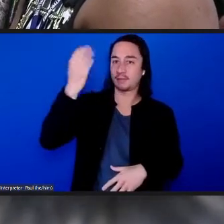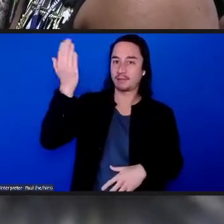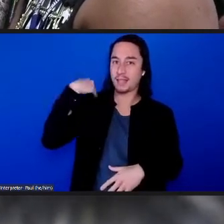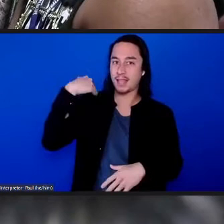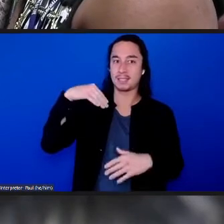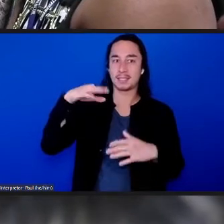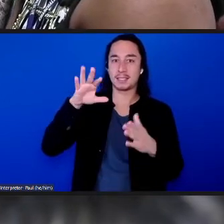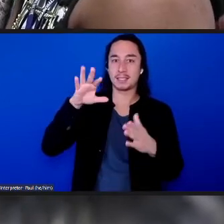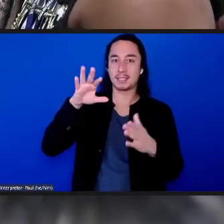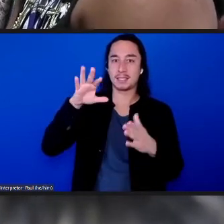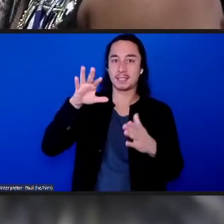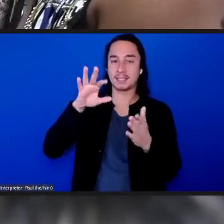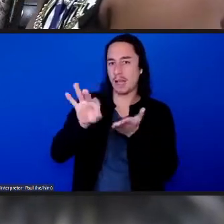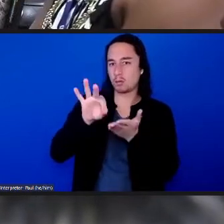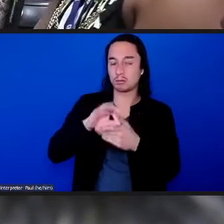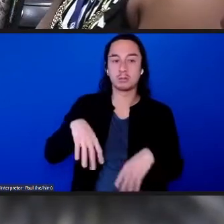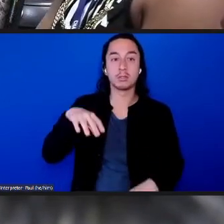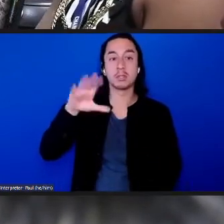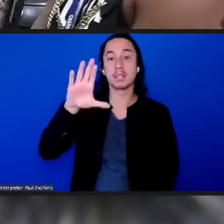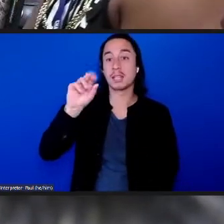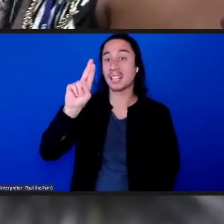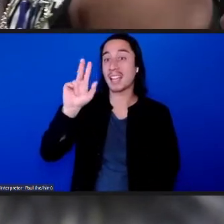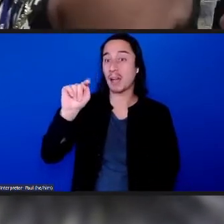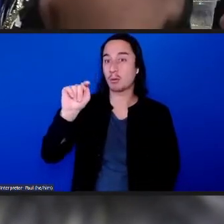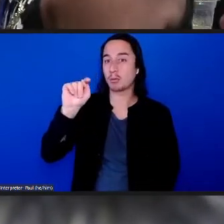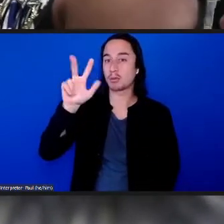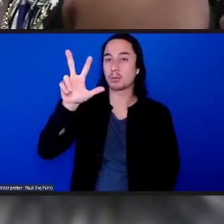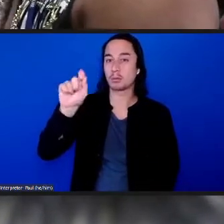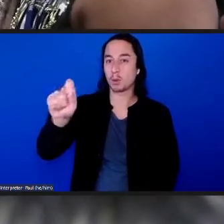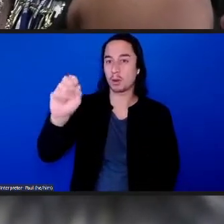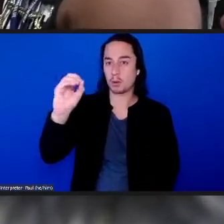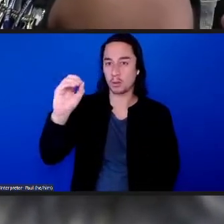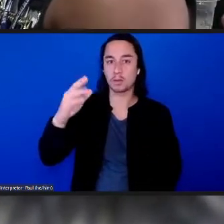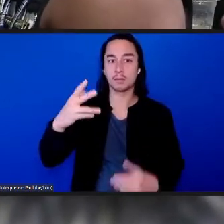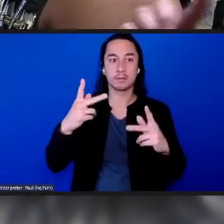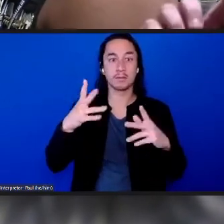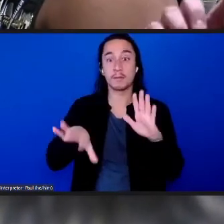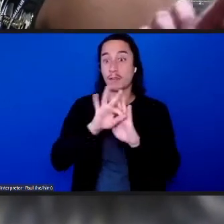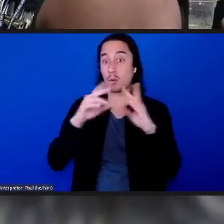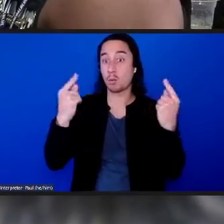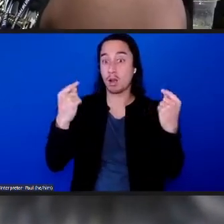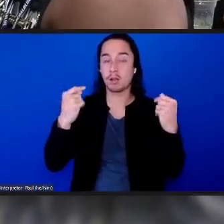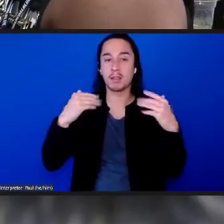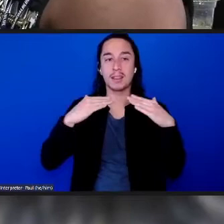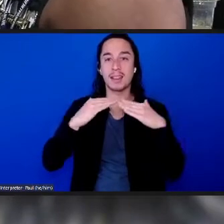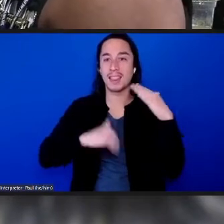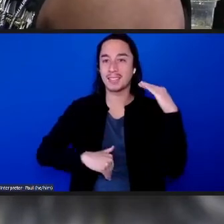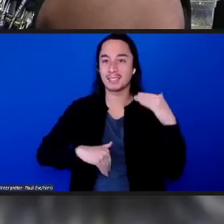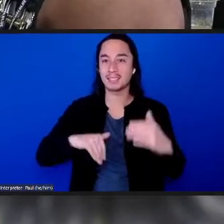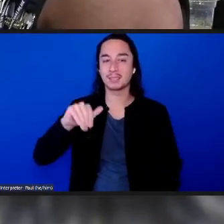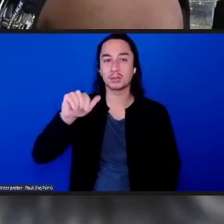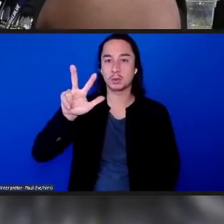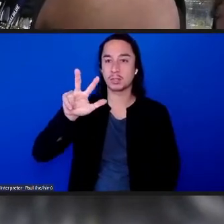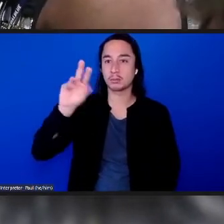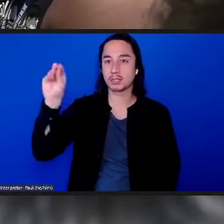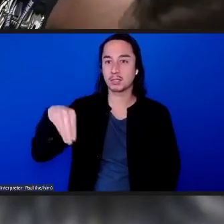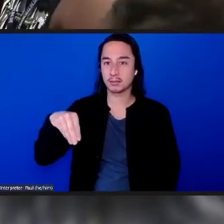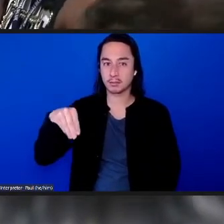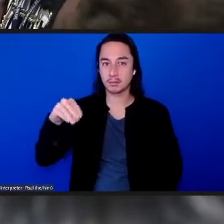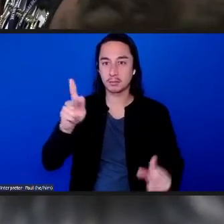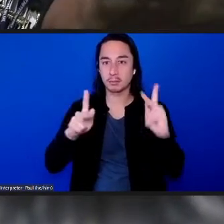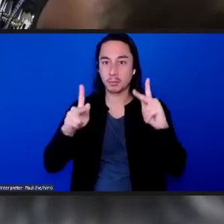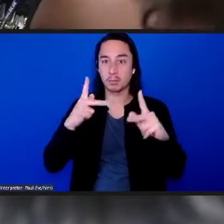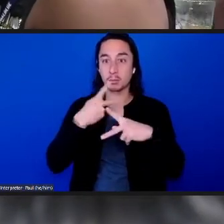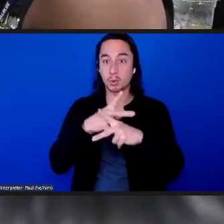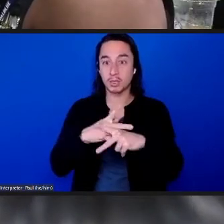Count 3.0, we found that less than 1% of people being produced